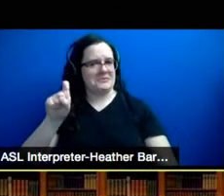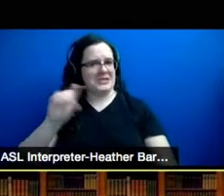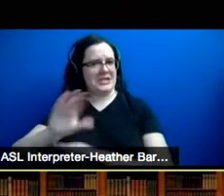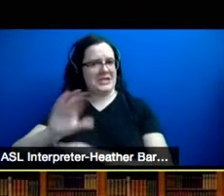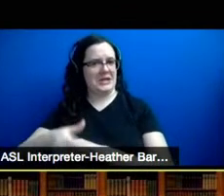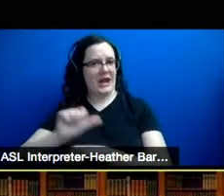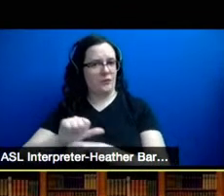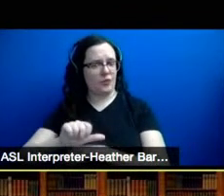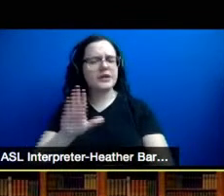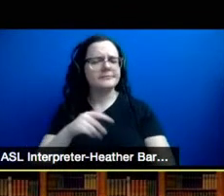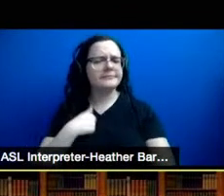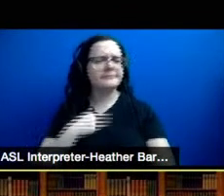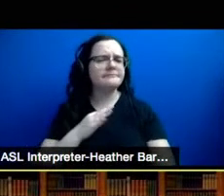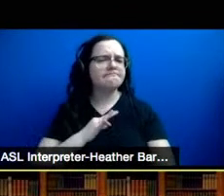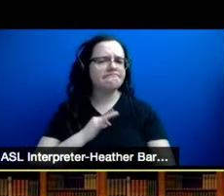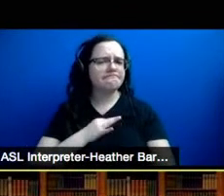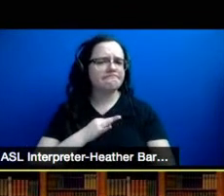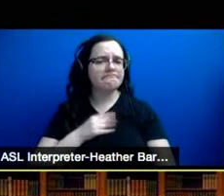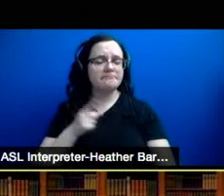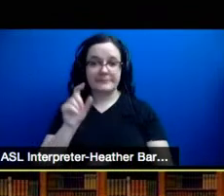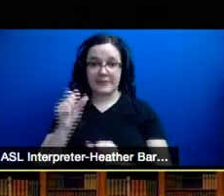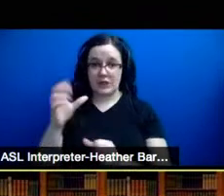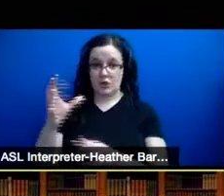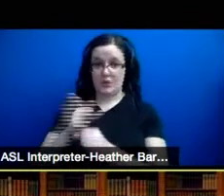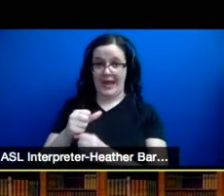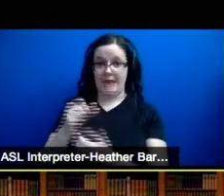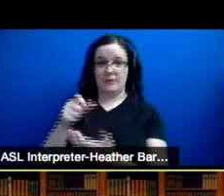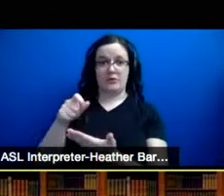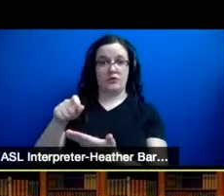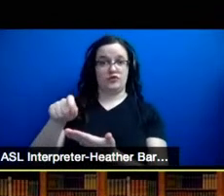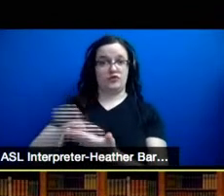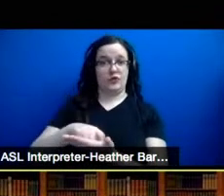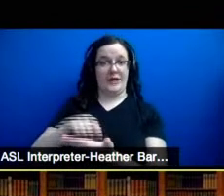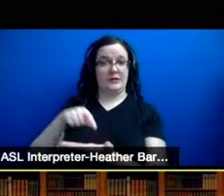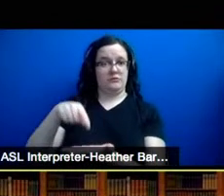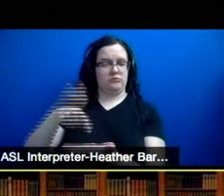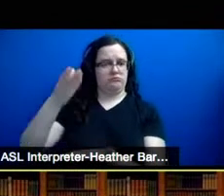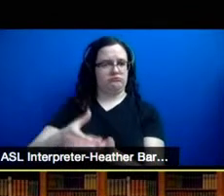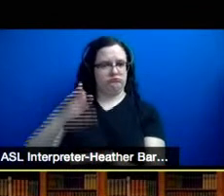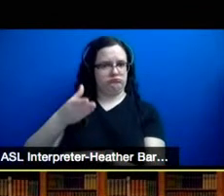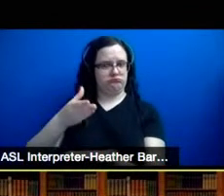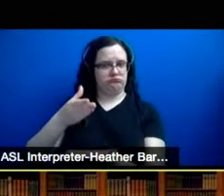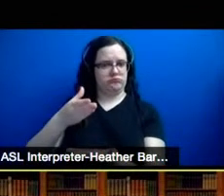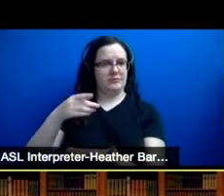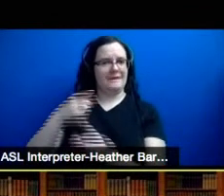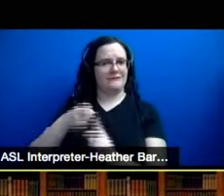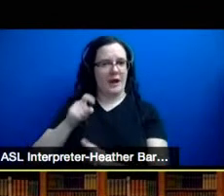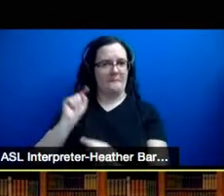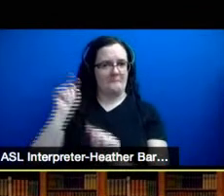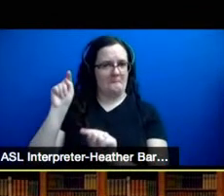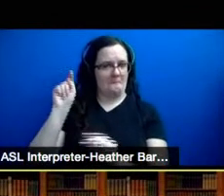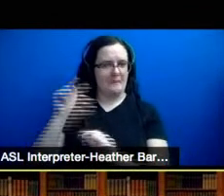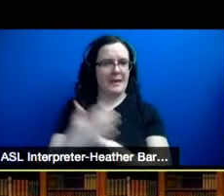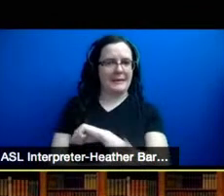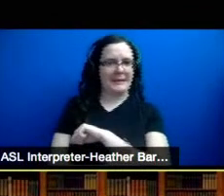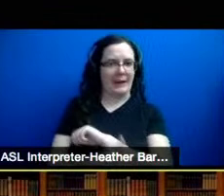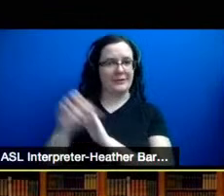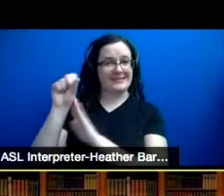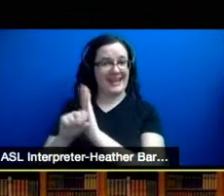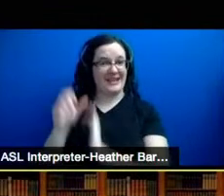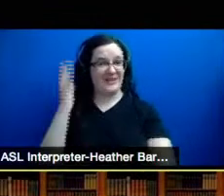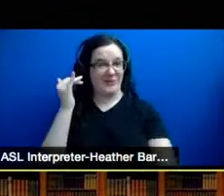get us some written verification of that from those entities? We have not received